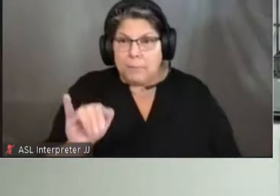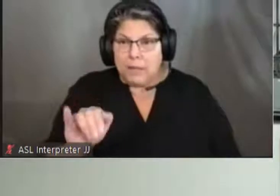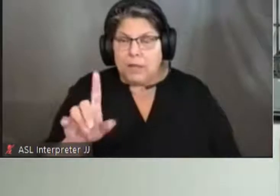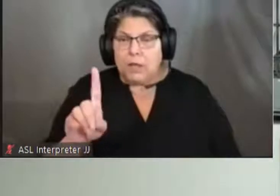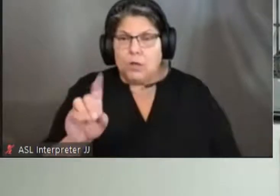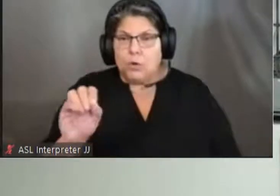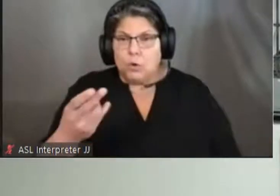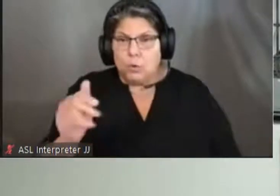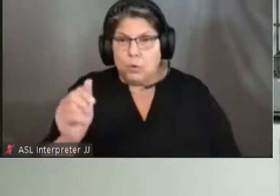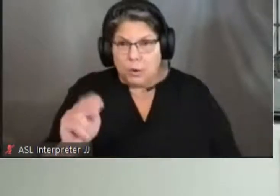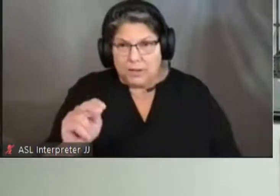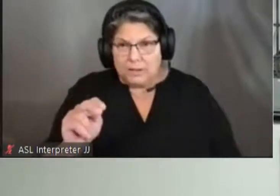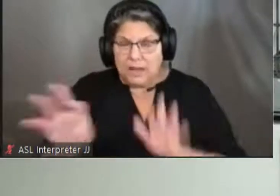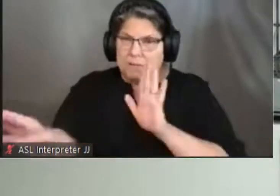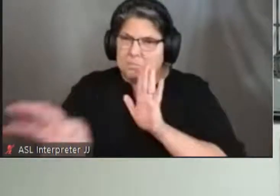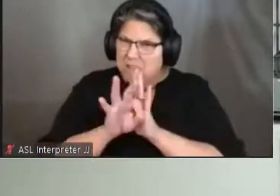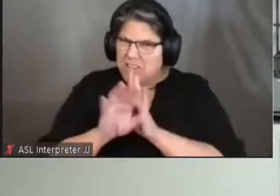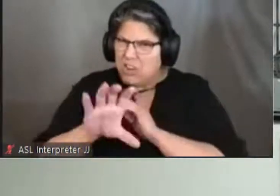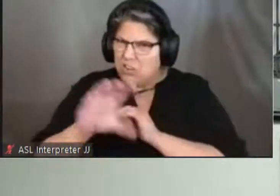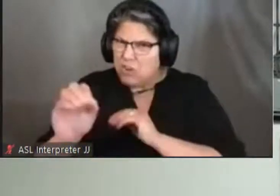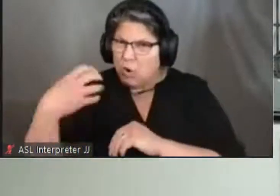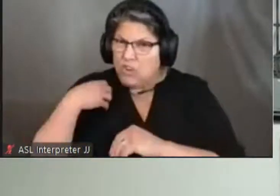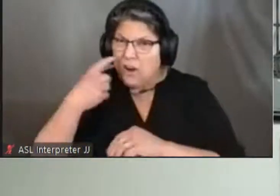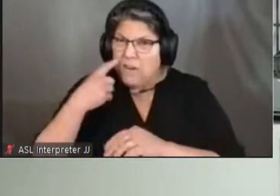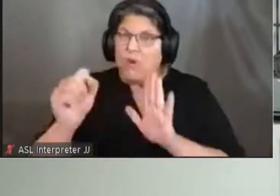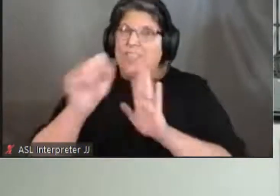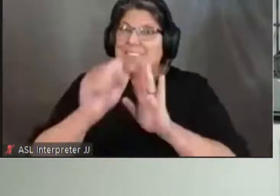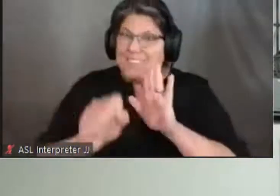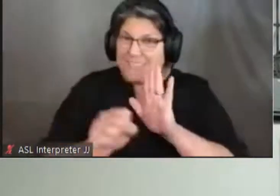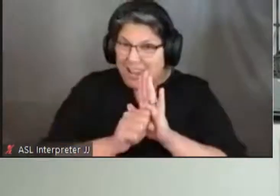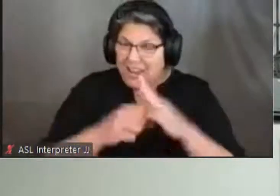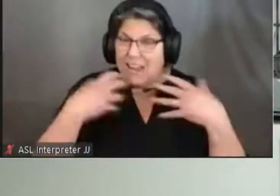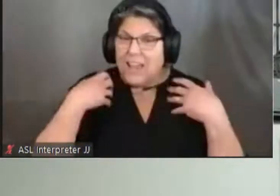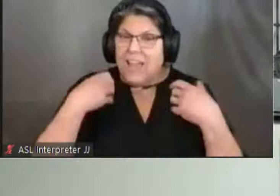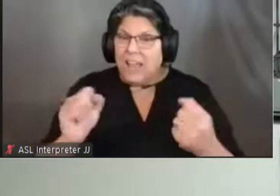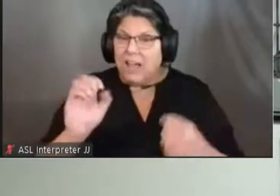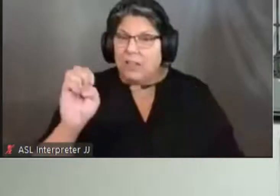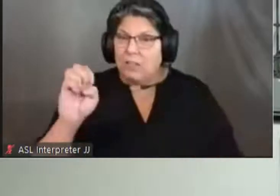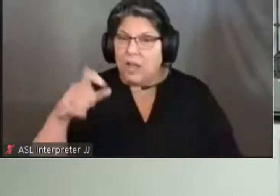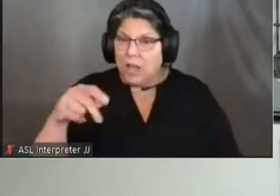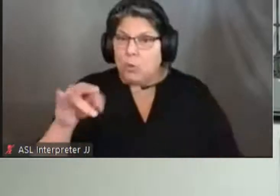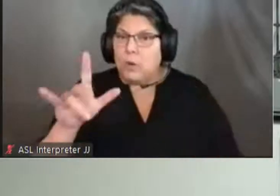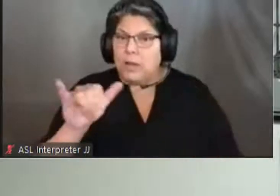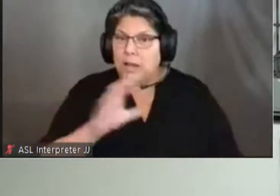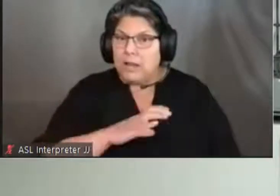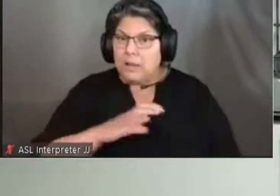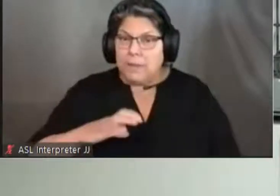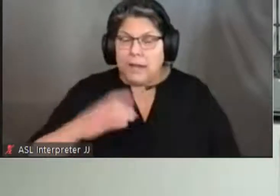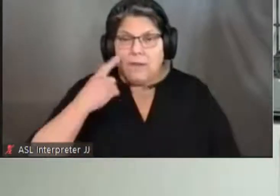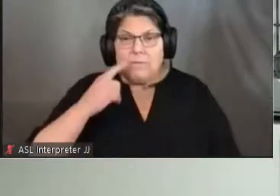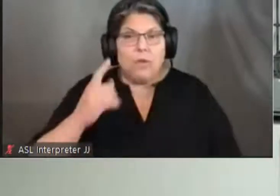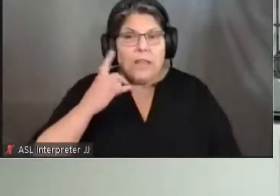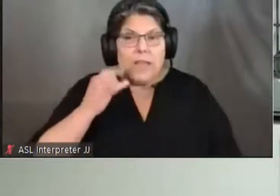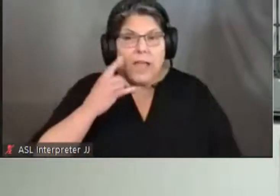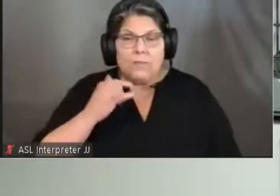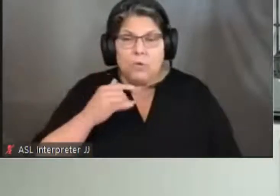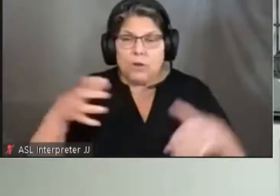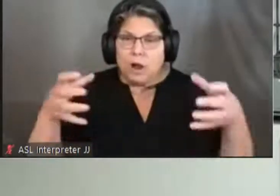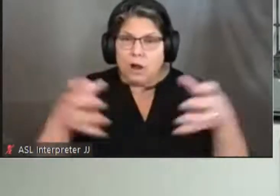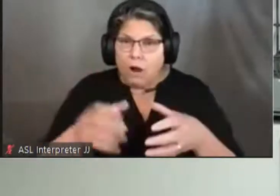as co-chair of the State Health Equity Committee for the California Conference of Health